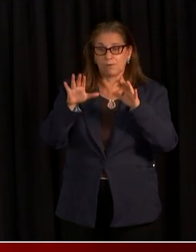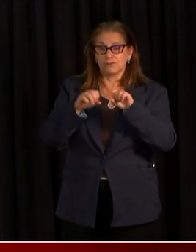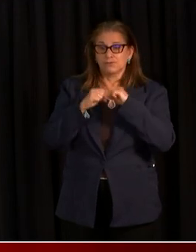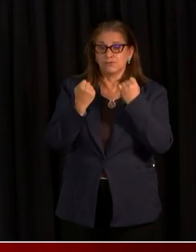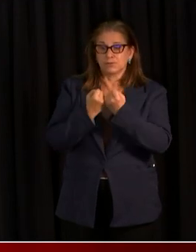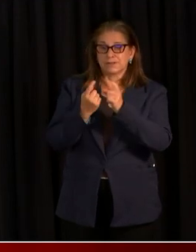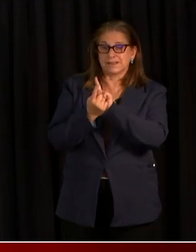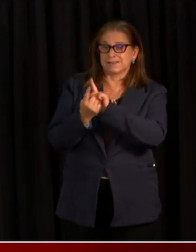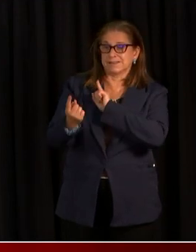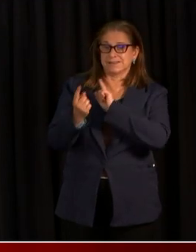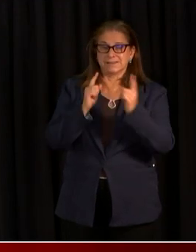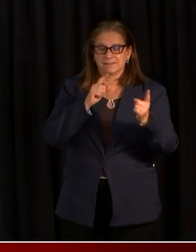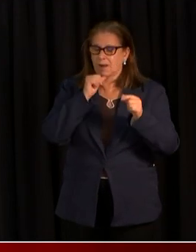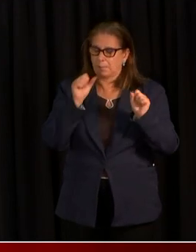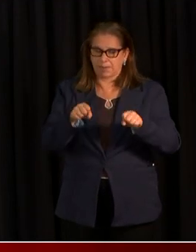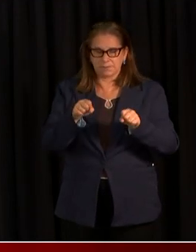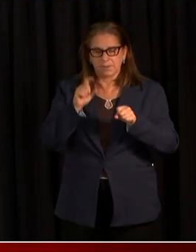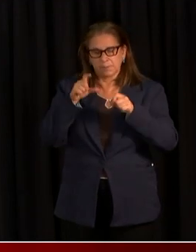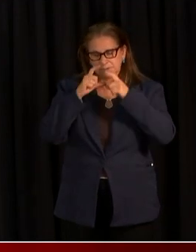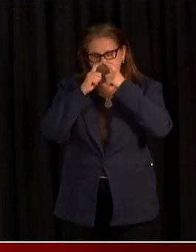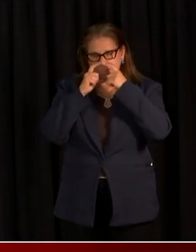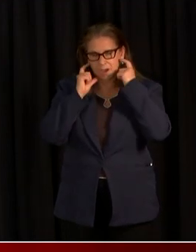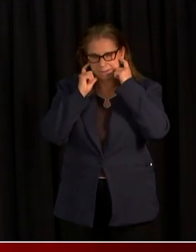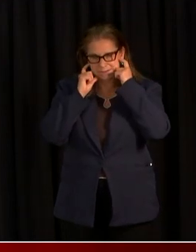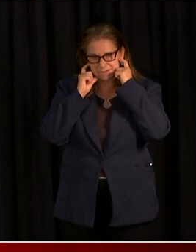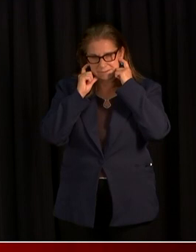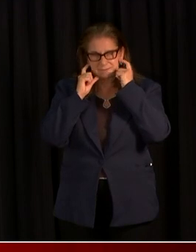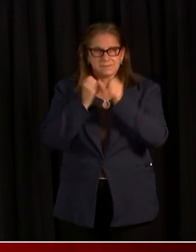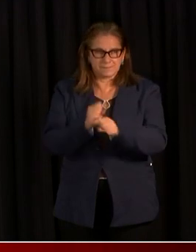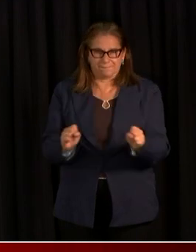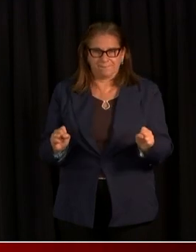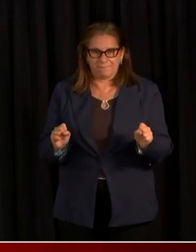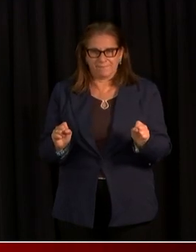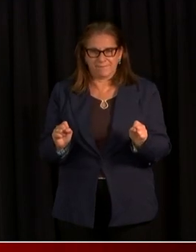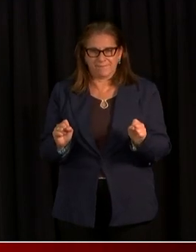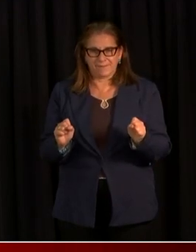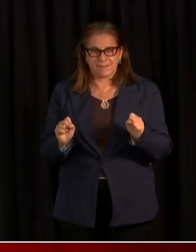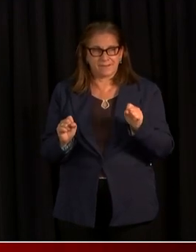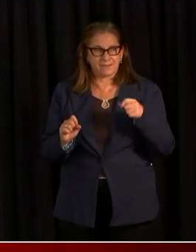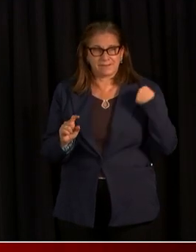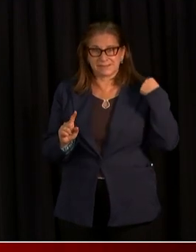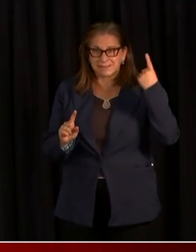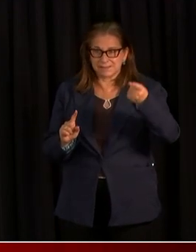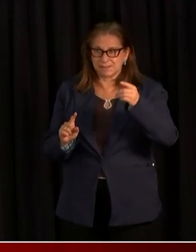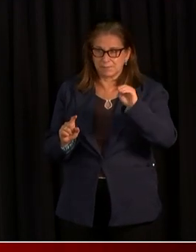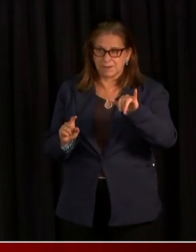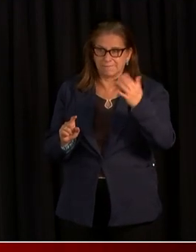And it has been, this order has been in effect since May 15th.